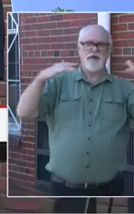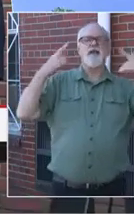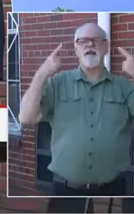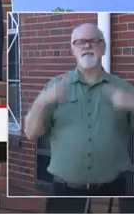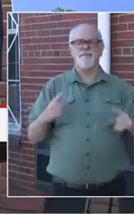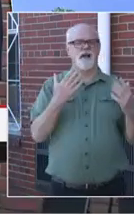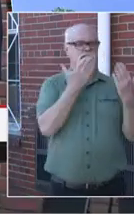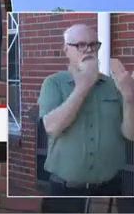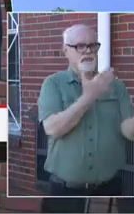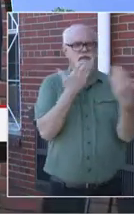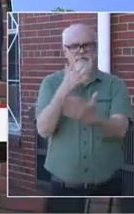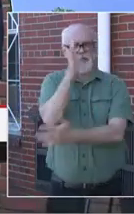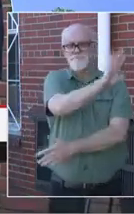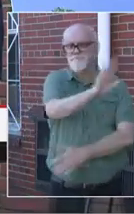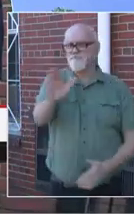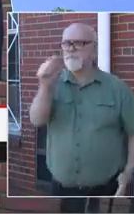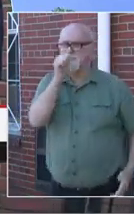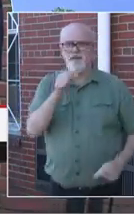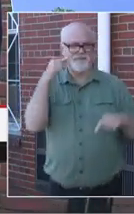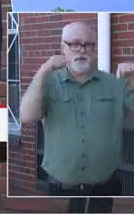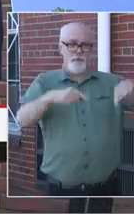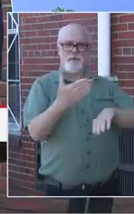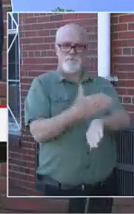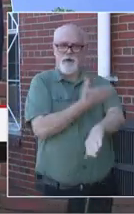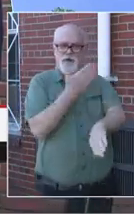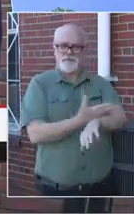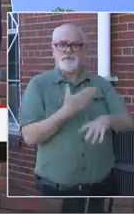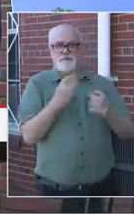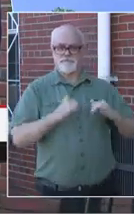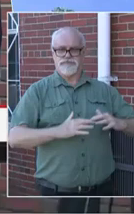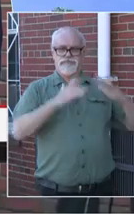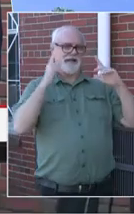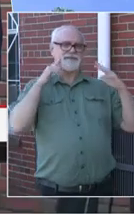for their patience. Also, I want to thank my colleagues at